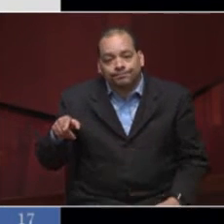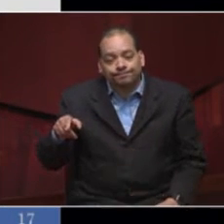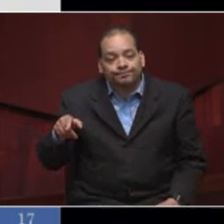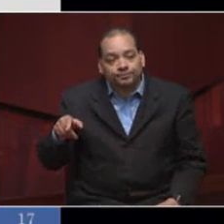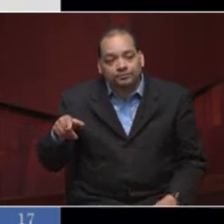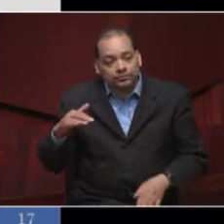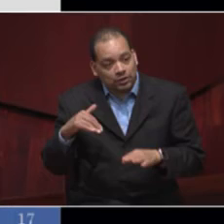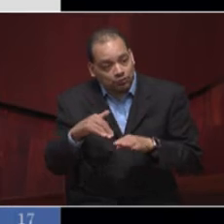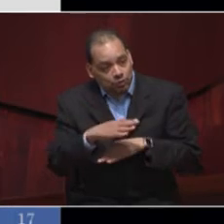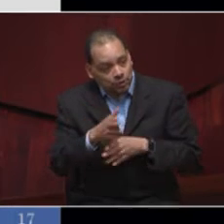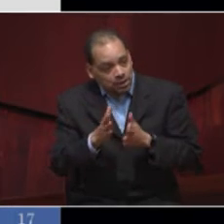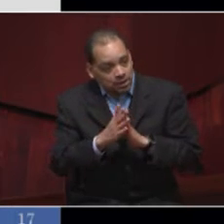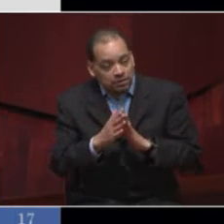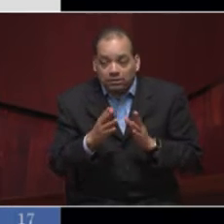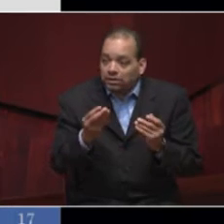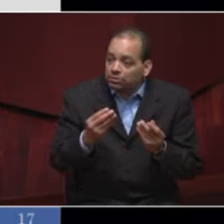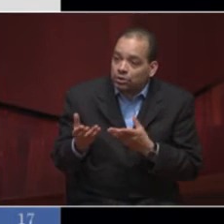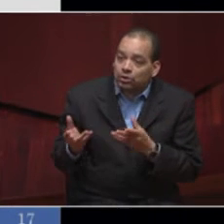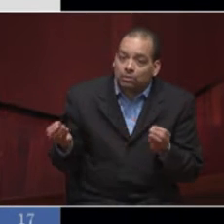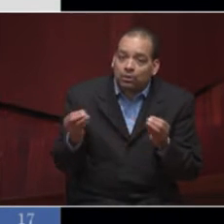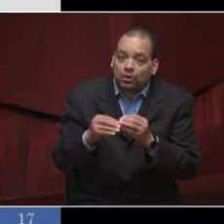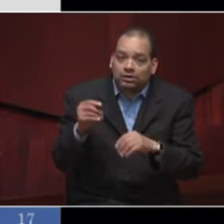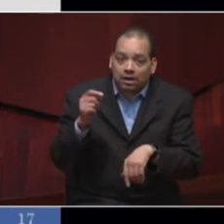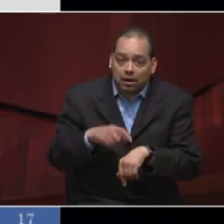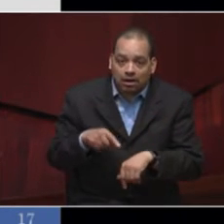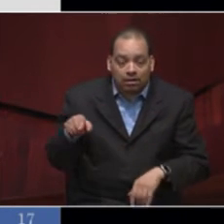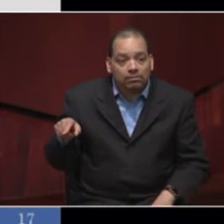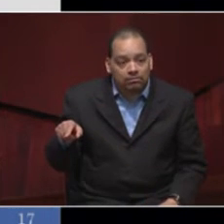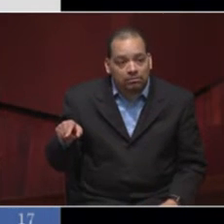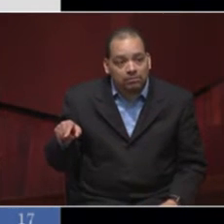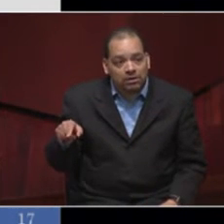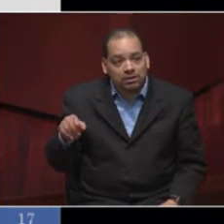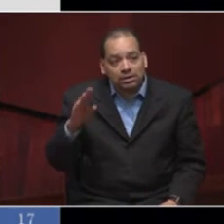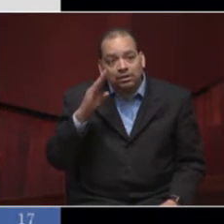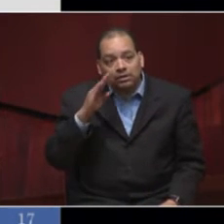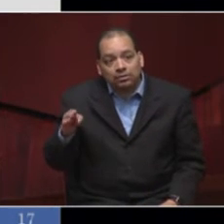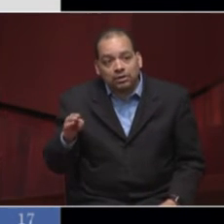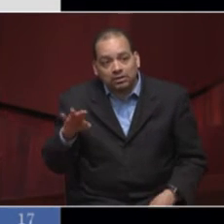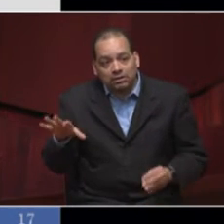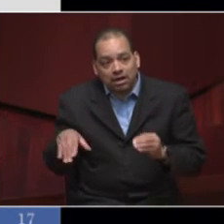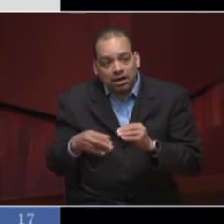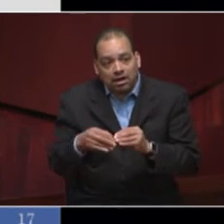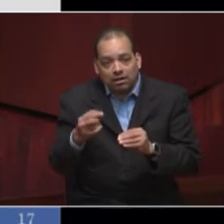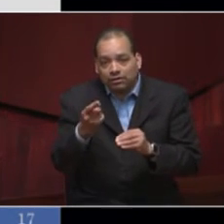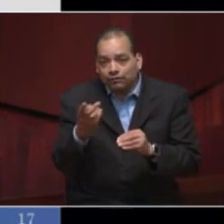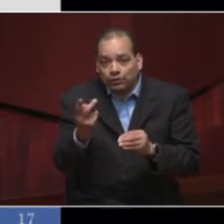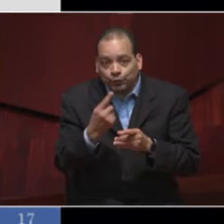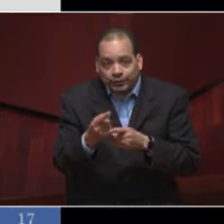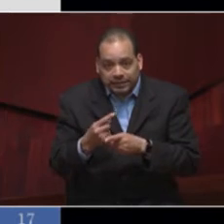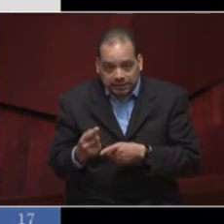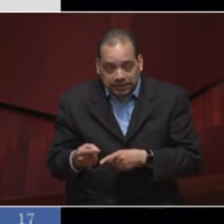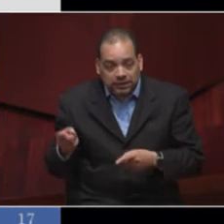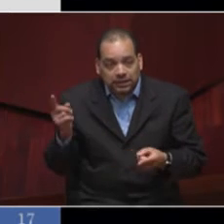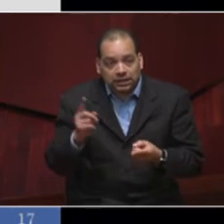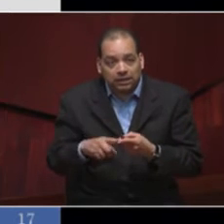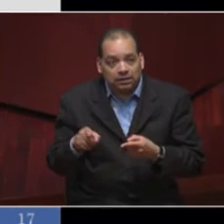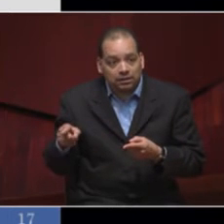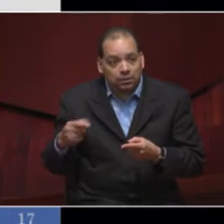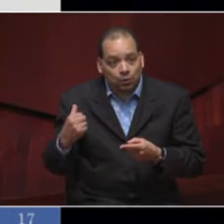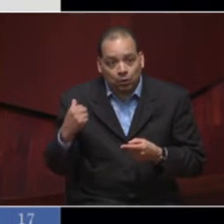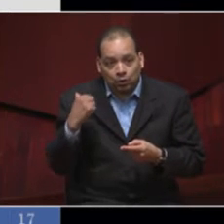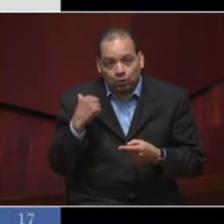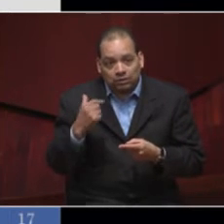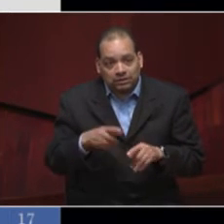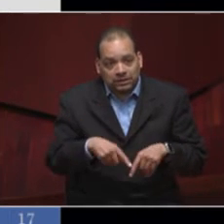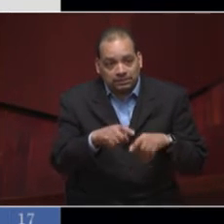them, and just say that you need more time. They'll usually give you an additional couple of weeks, and they won't suspend